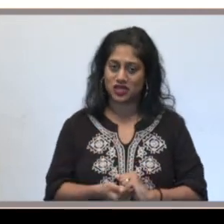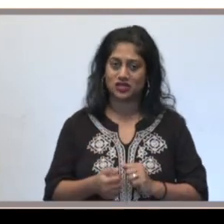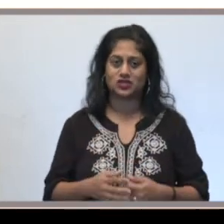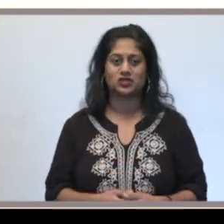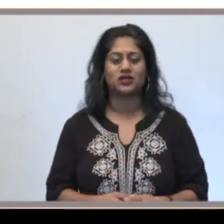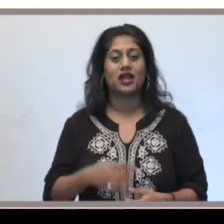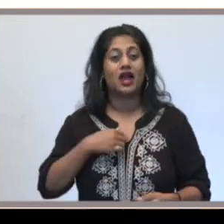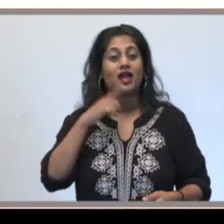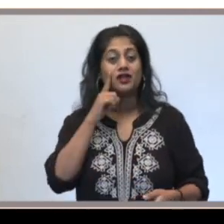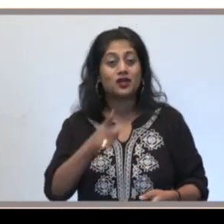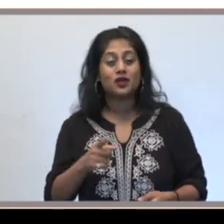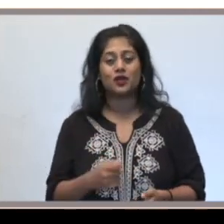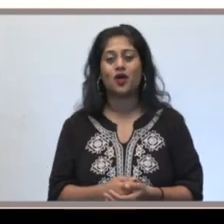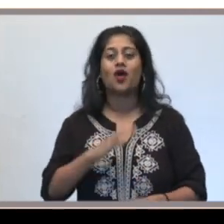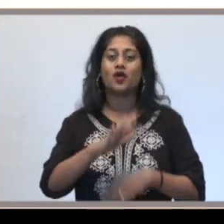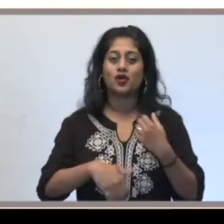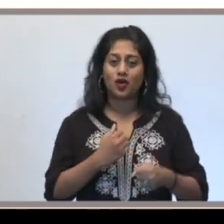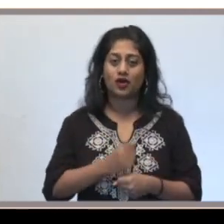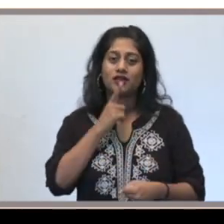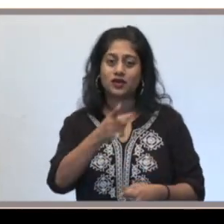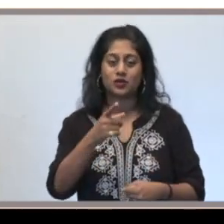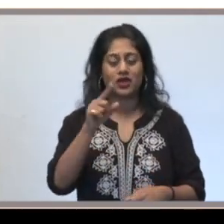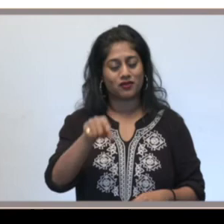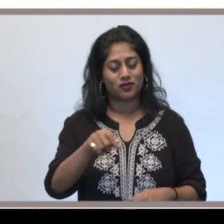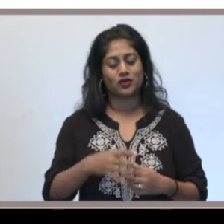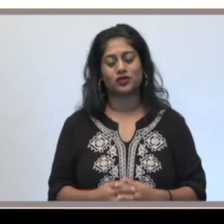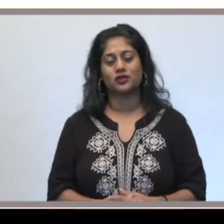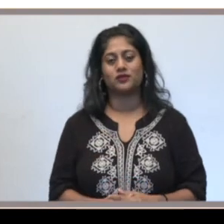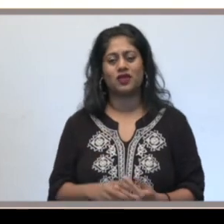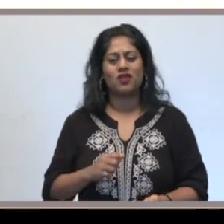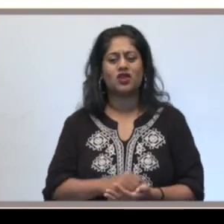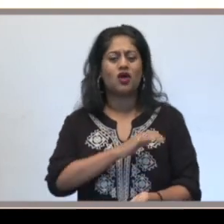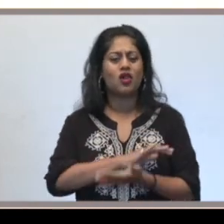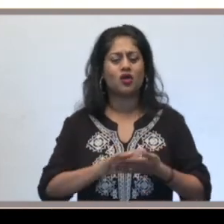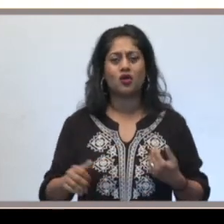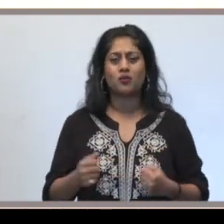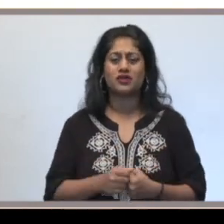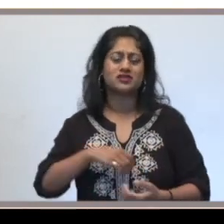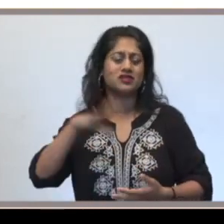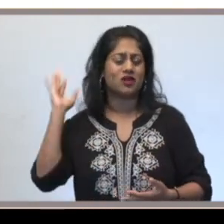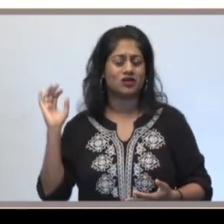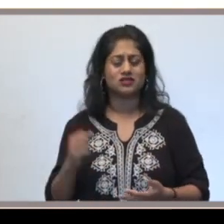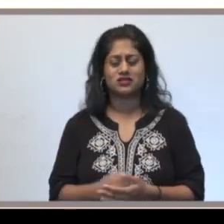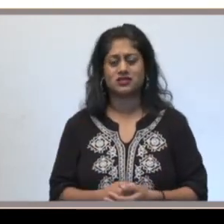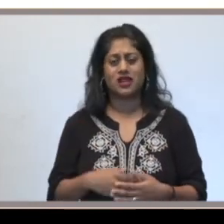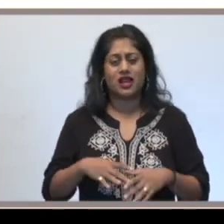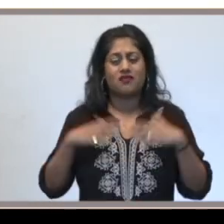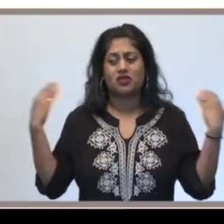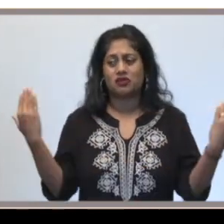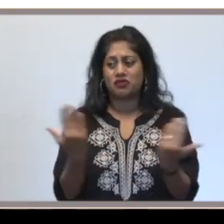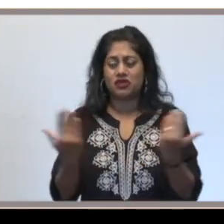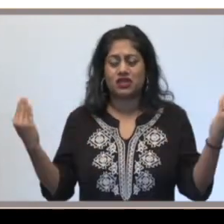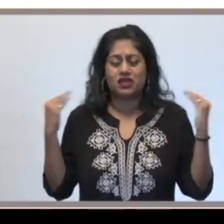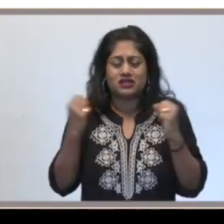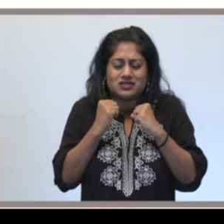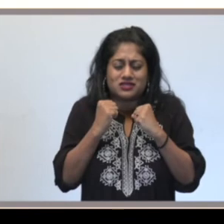who holds our tomorrow, and we do know that He holds our hands. When all hope is lost and darkness seems to surround